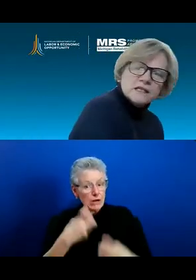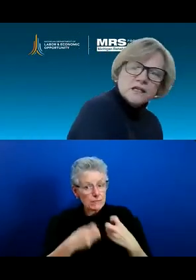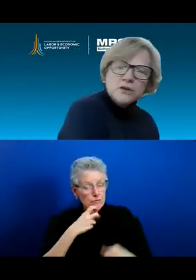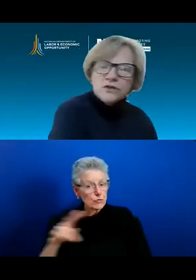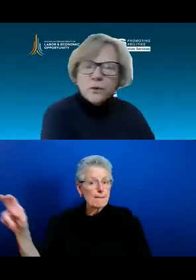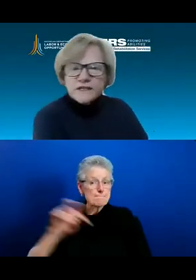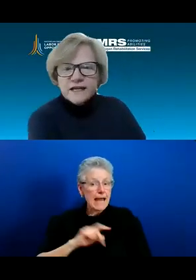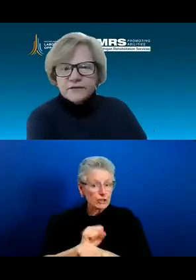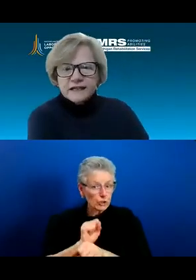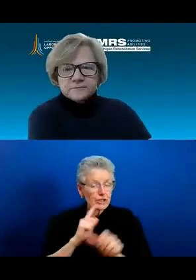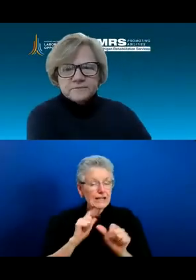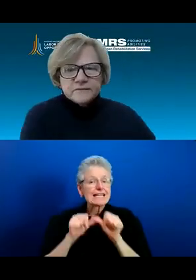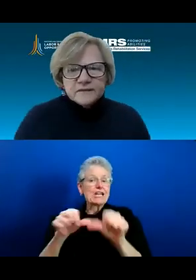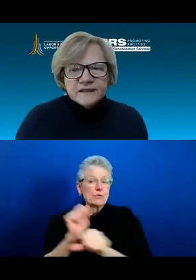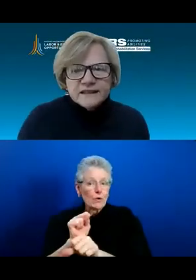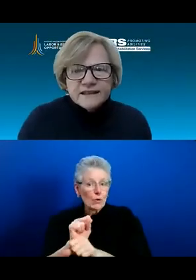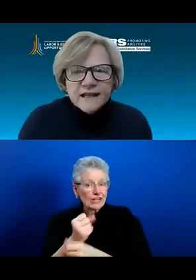and continue to work safely.